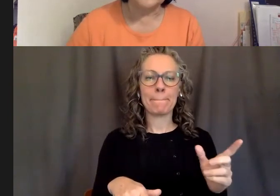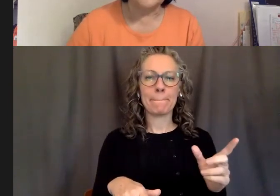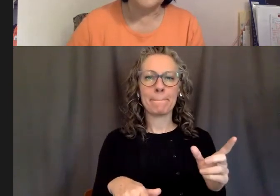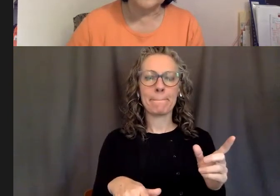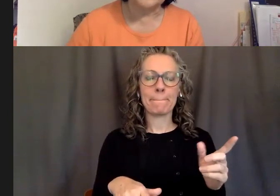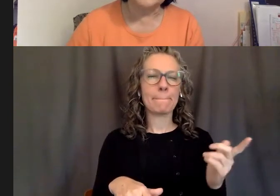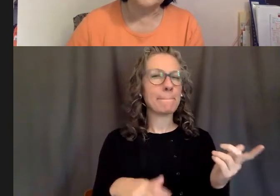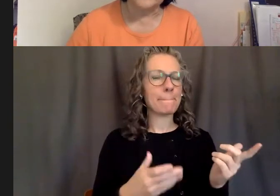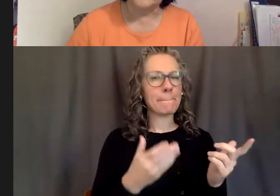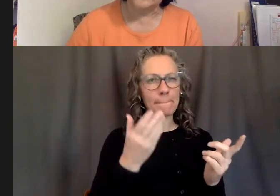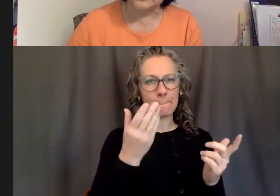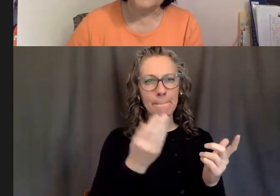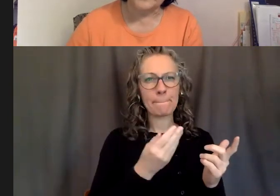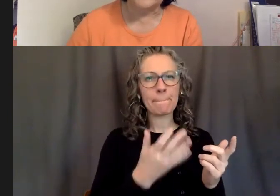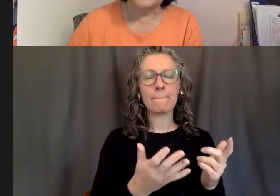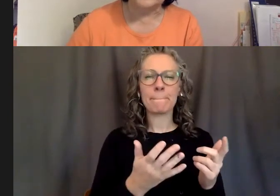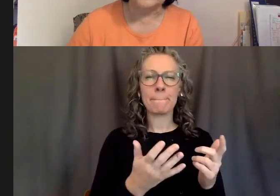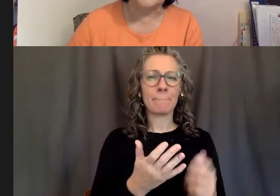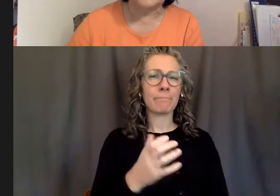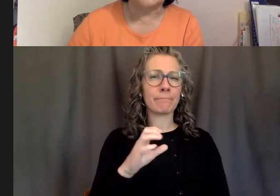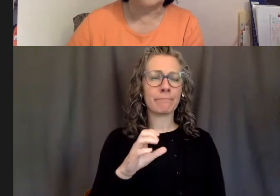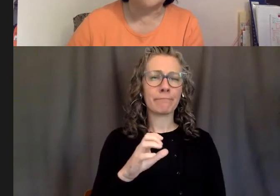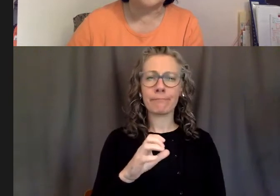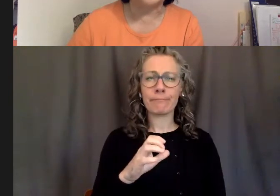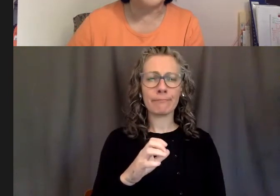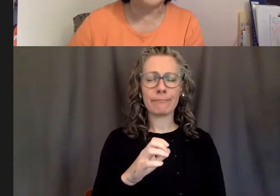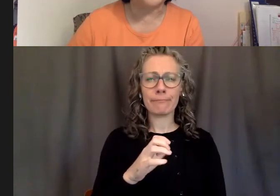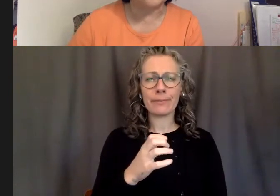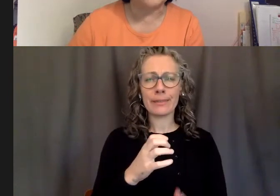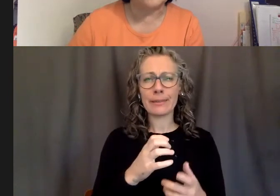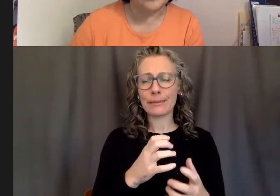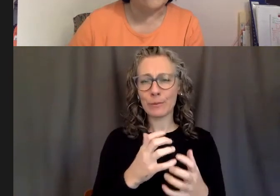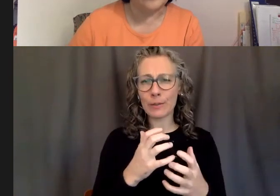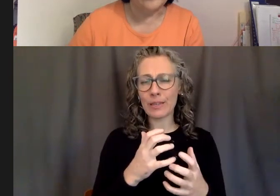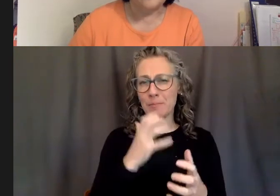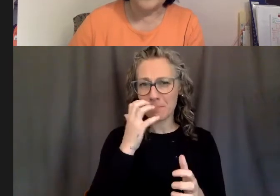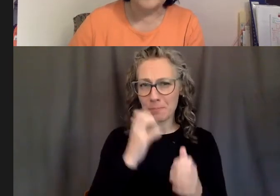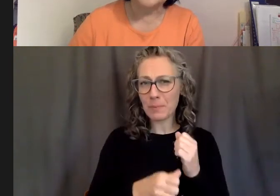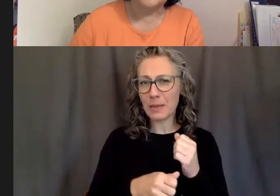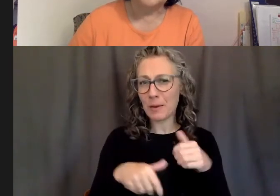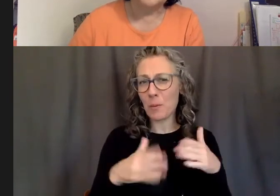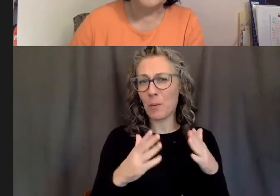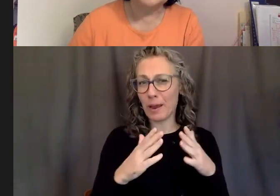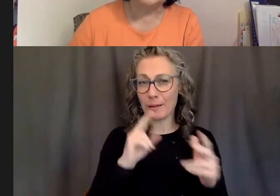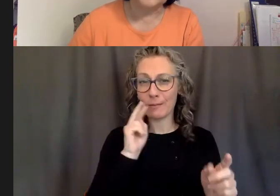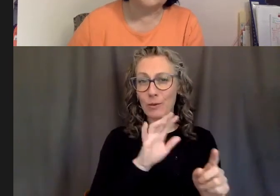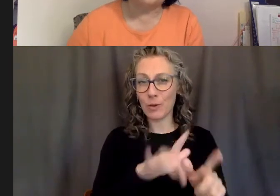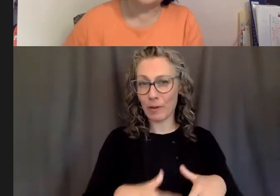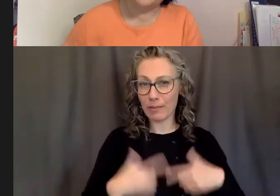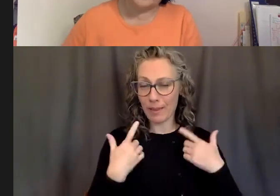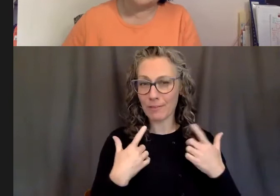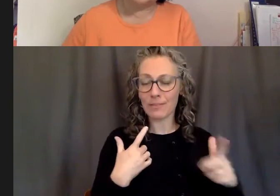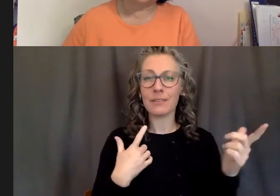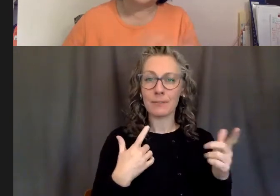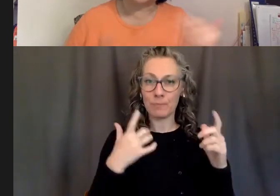is, it's a very cruel, practical evaluation of your life, but you can still make